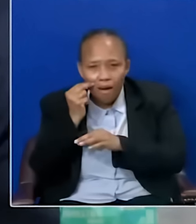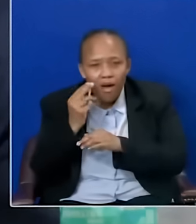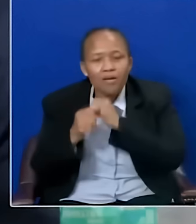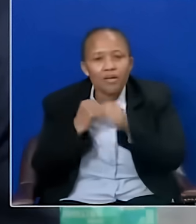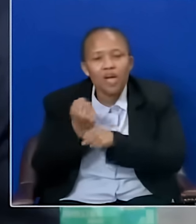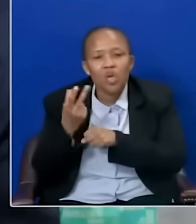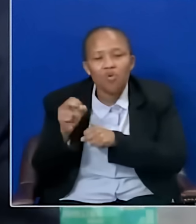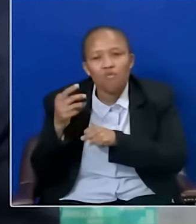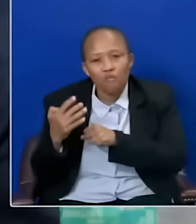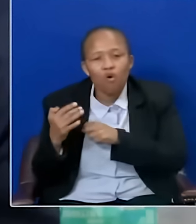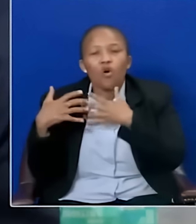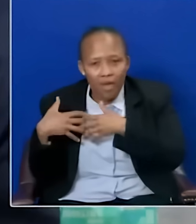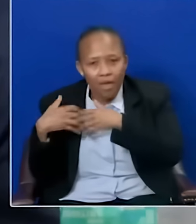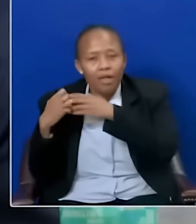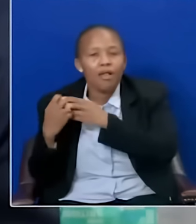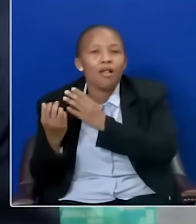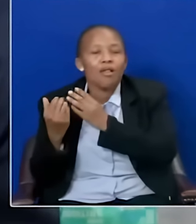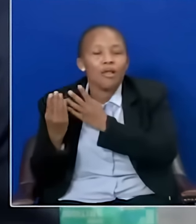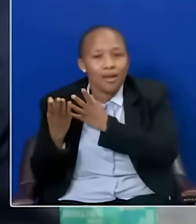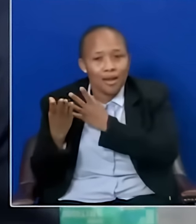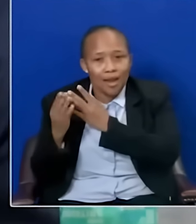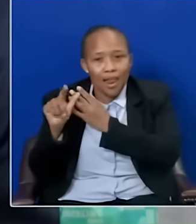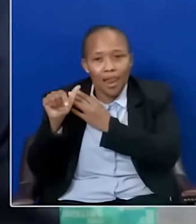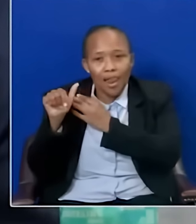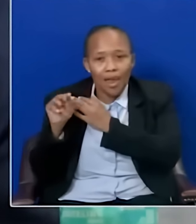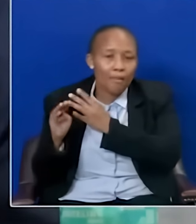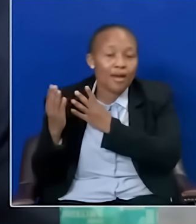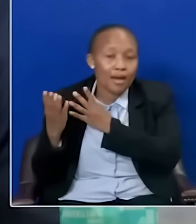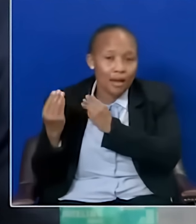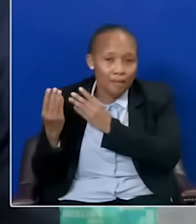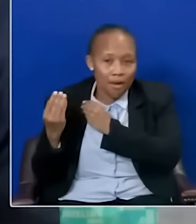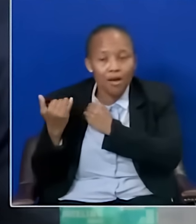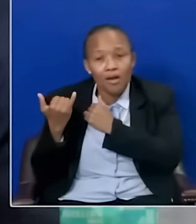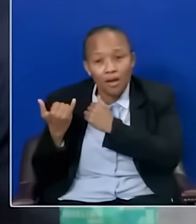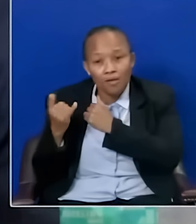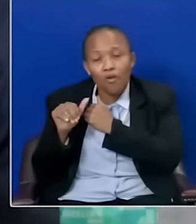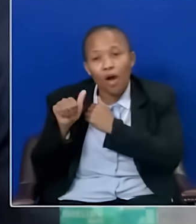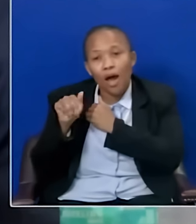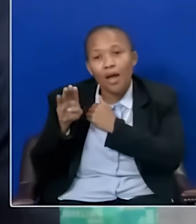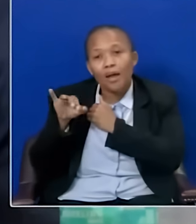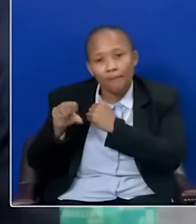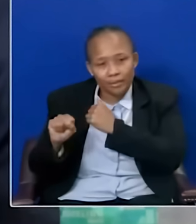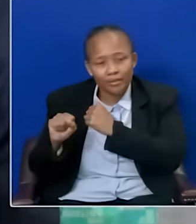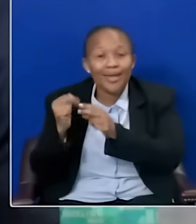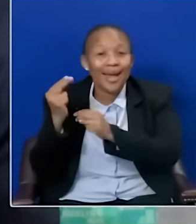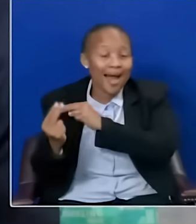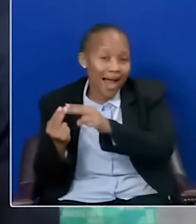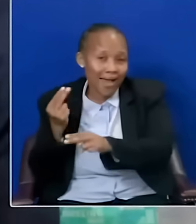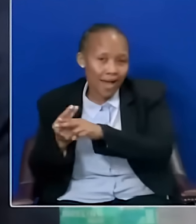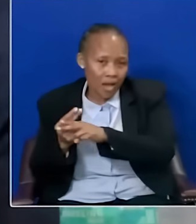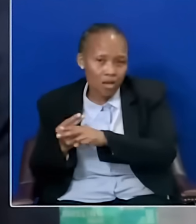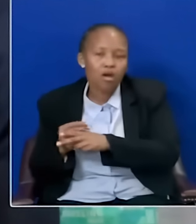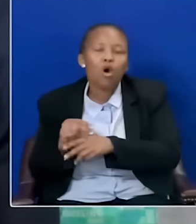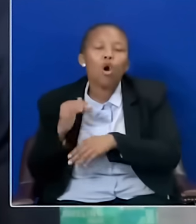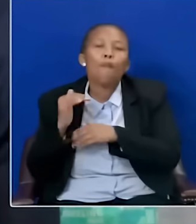That lab number, then, therefore, because there was a lab number of IBIS, it has to, again, follow the process to be